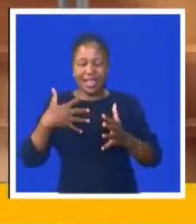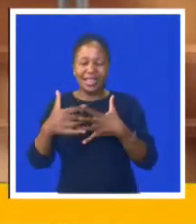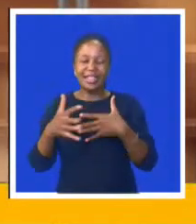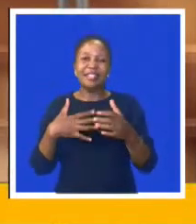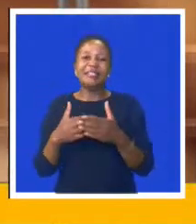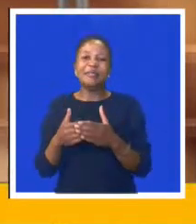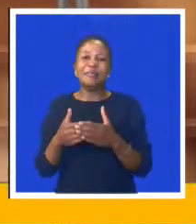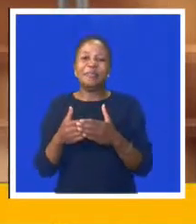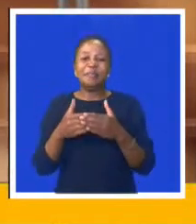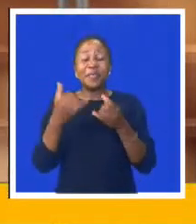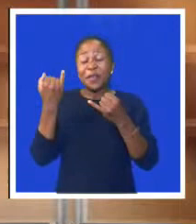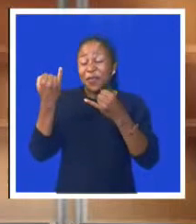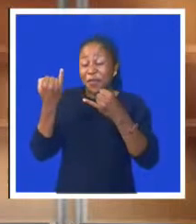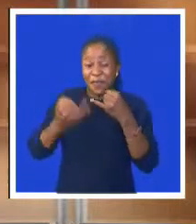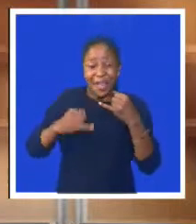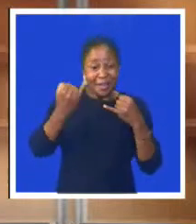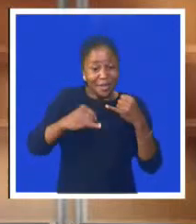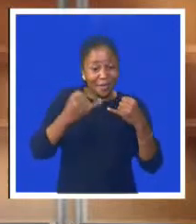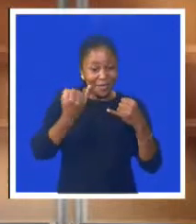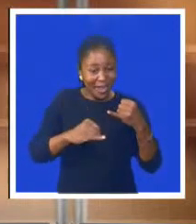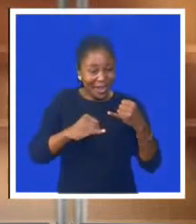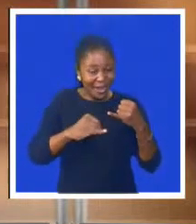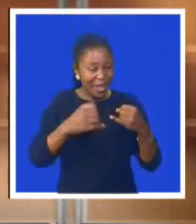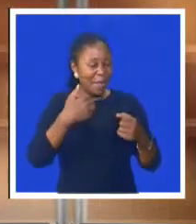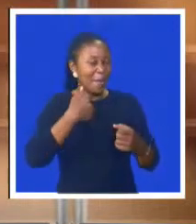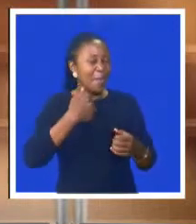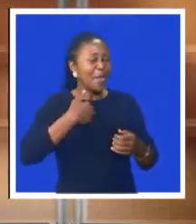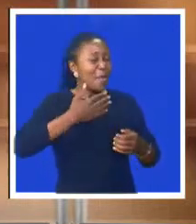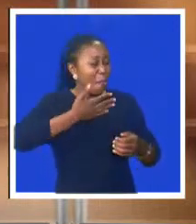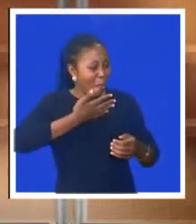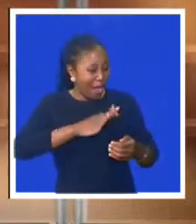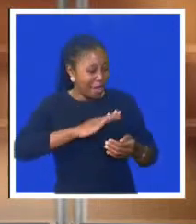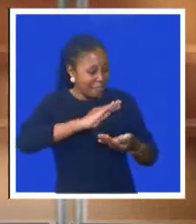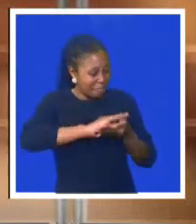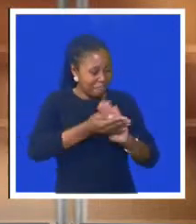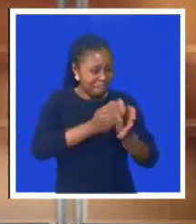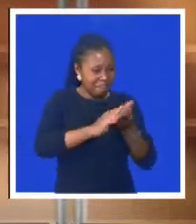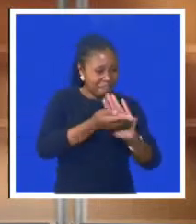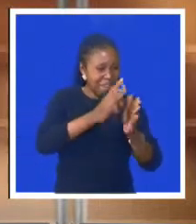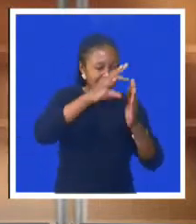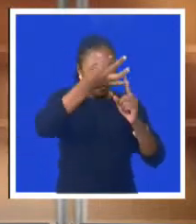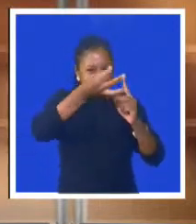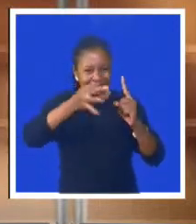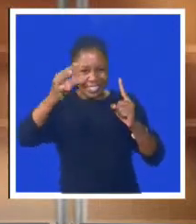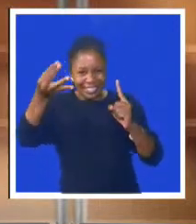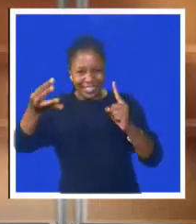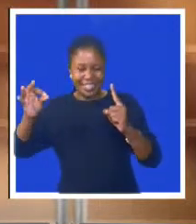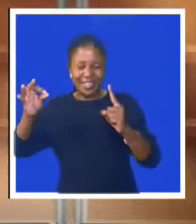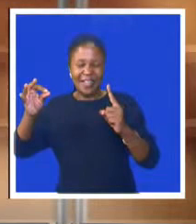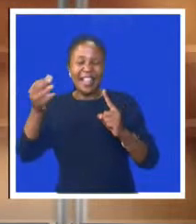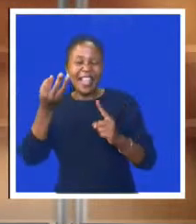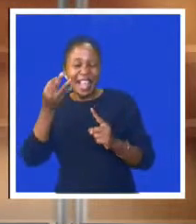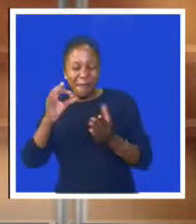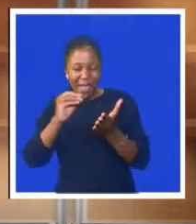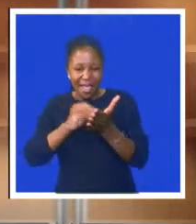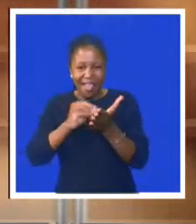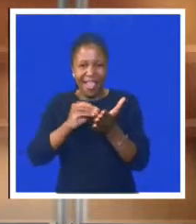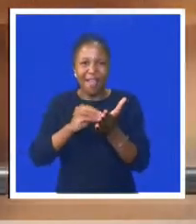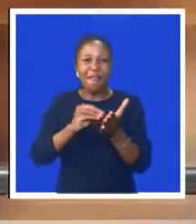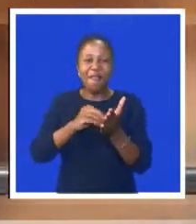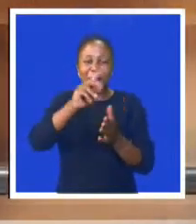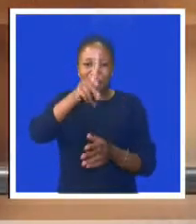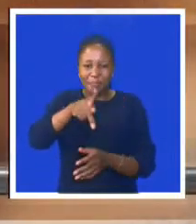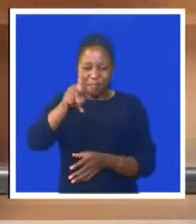will expect my learners to construct some sentences using some given prepositions.